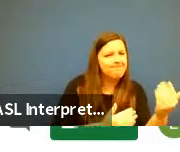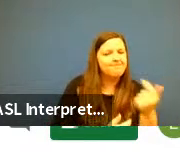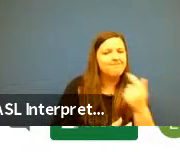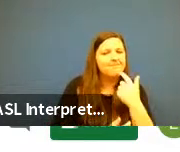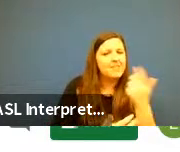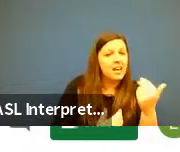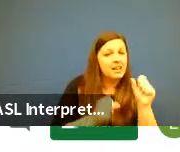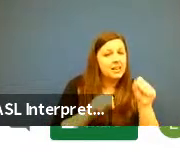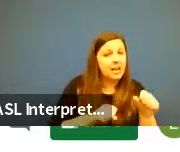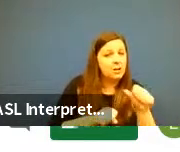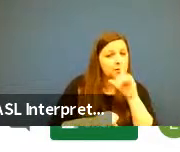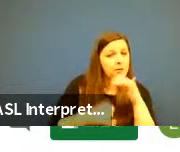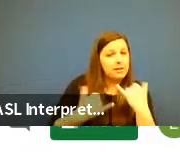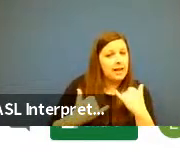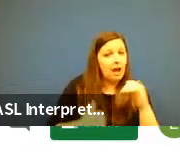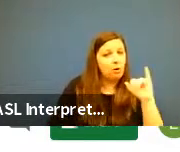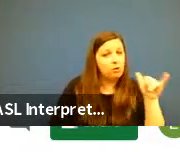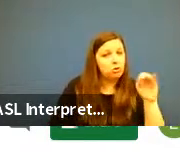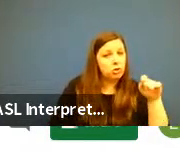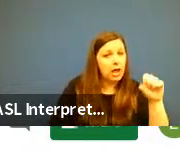Are you able to speak now, James?